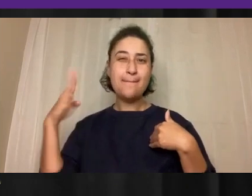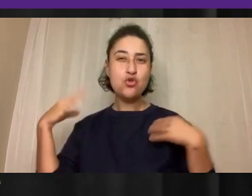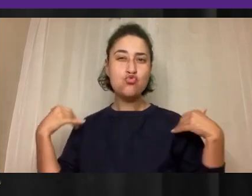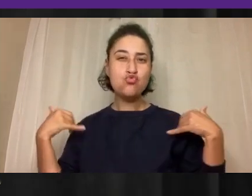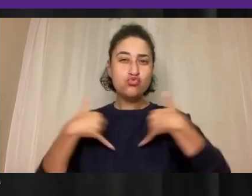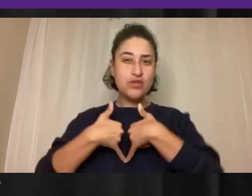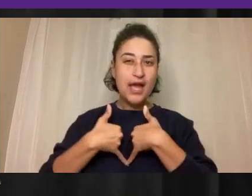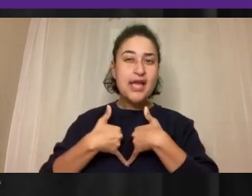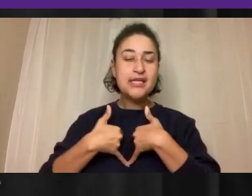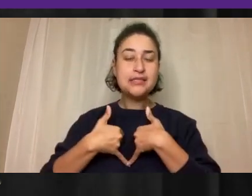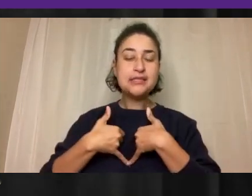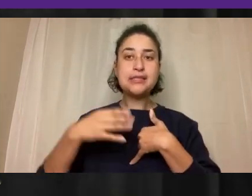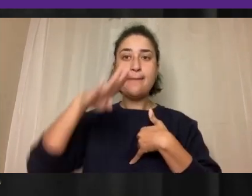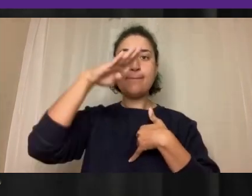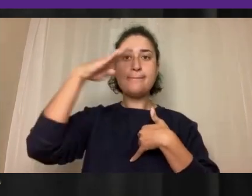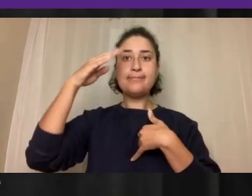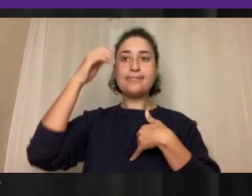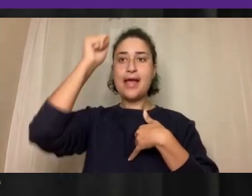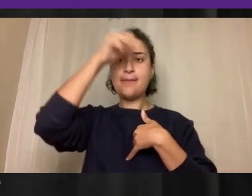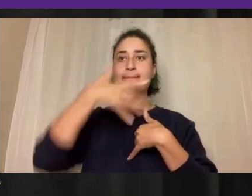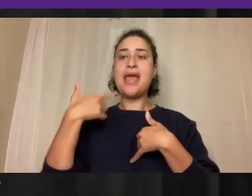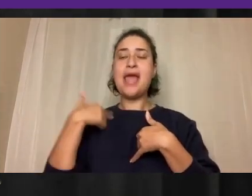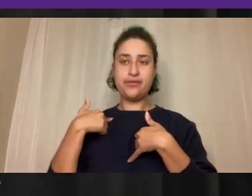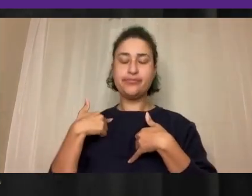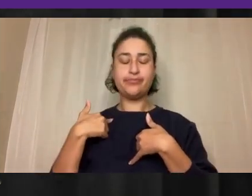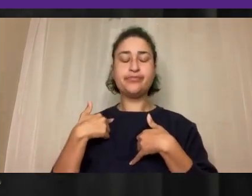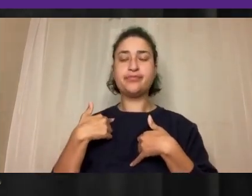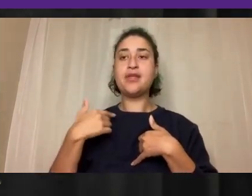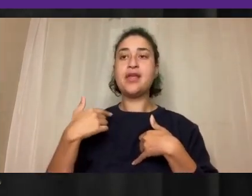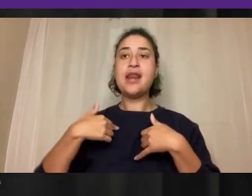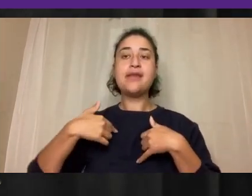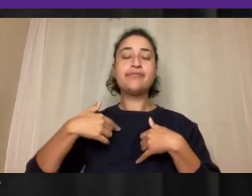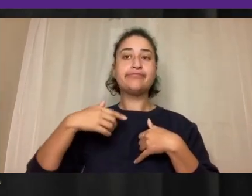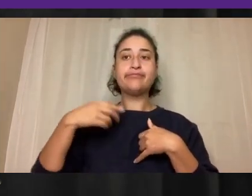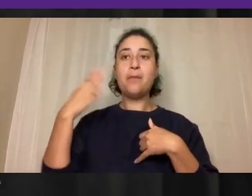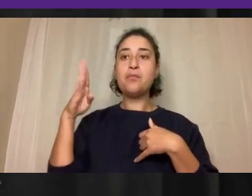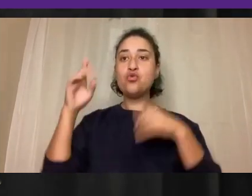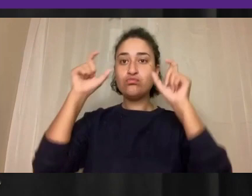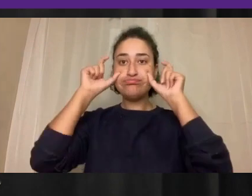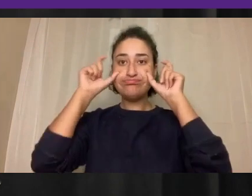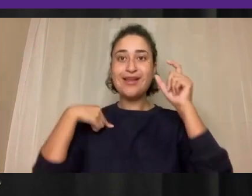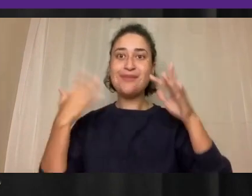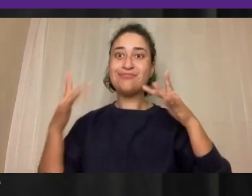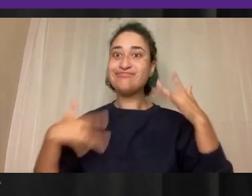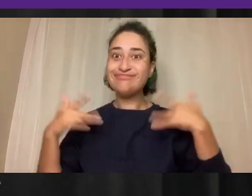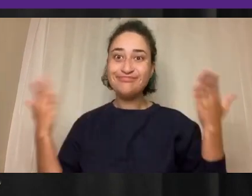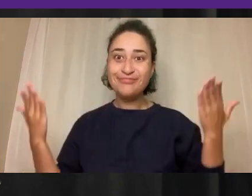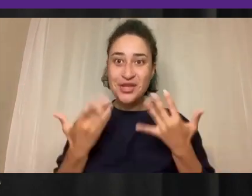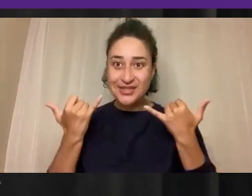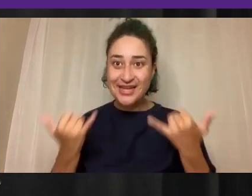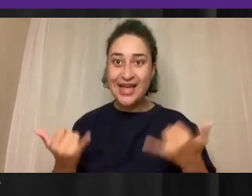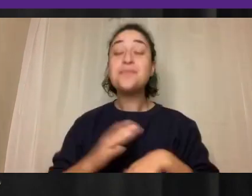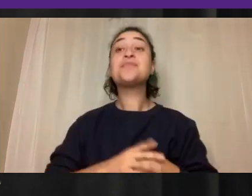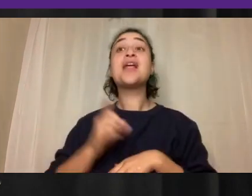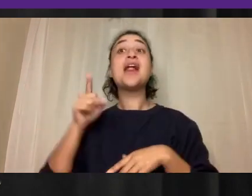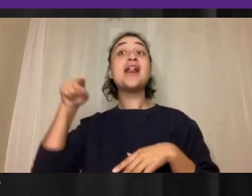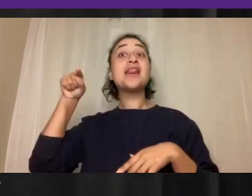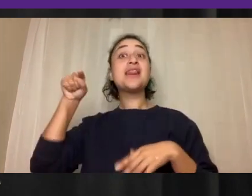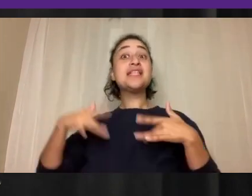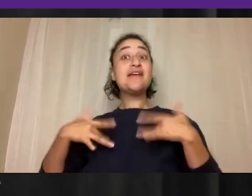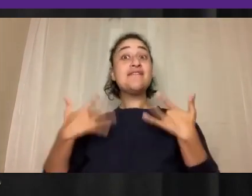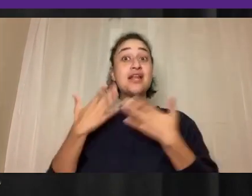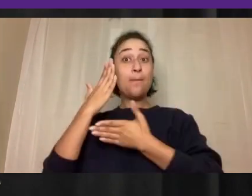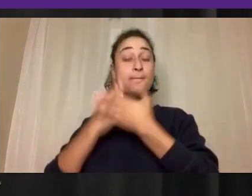navy spectacles. And thrilled to be here with you today. This event is part of the Black and Indigenous